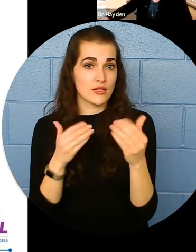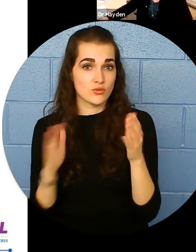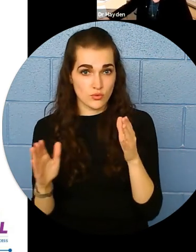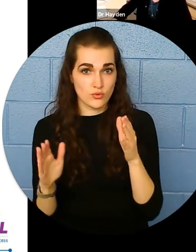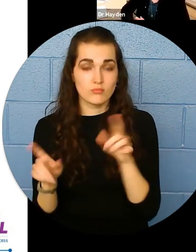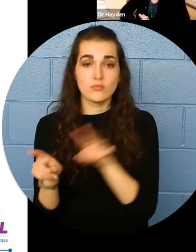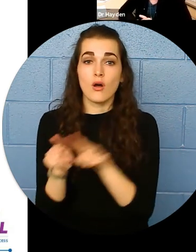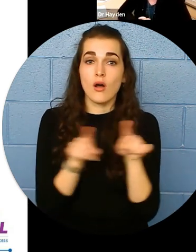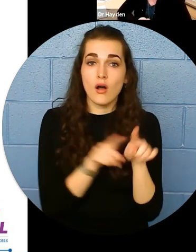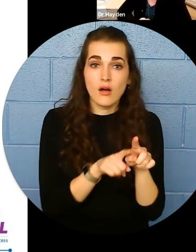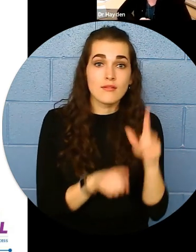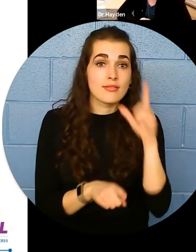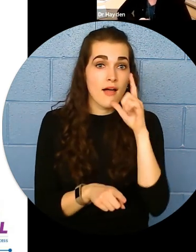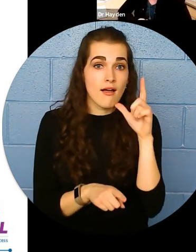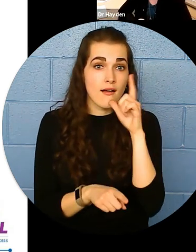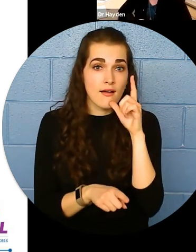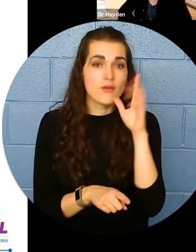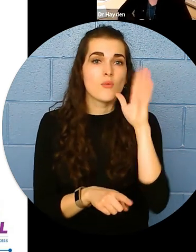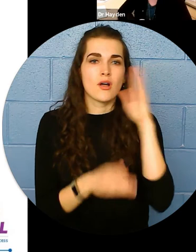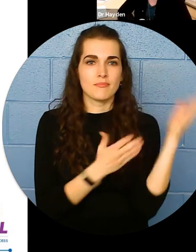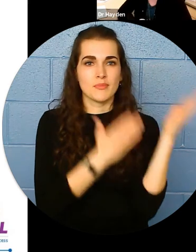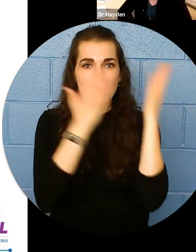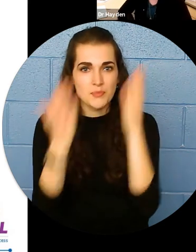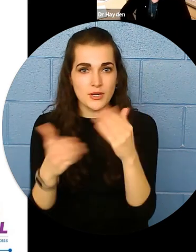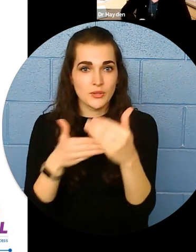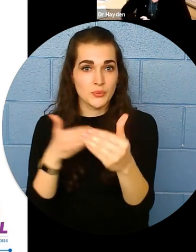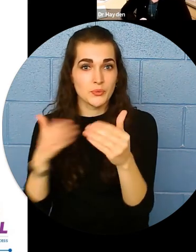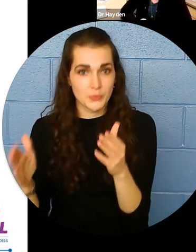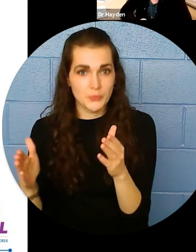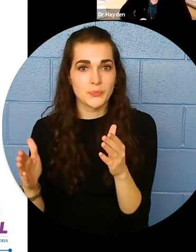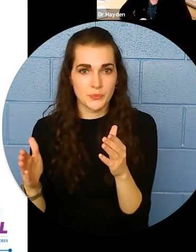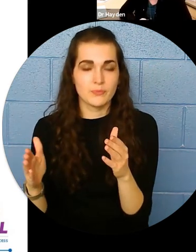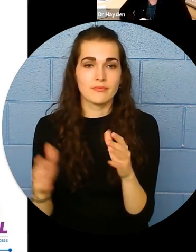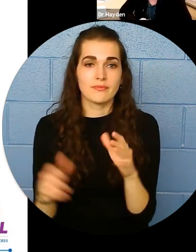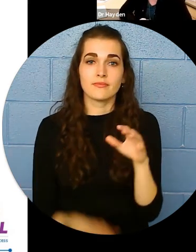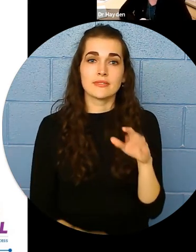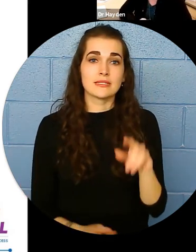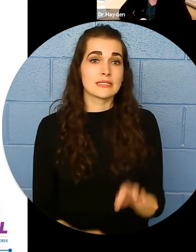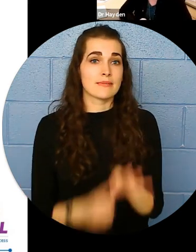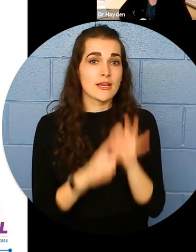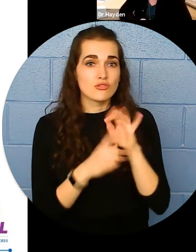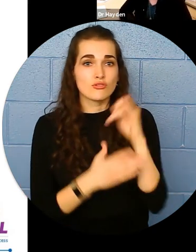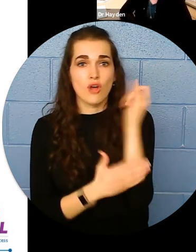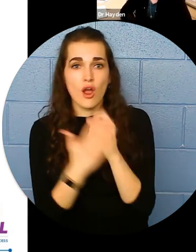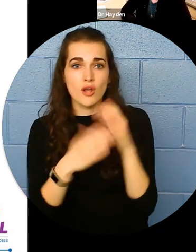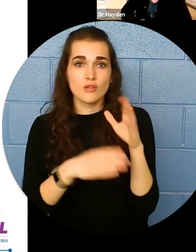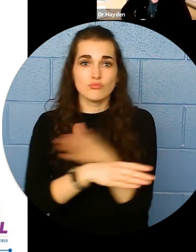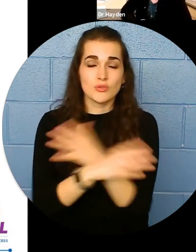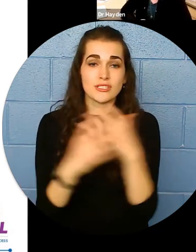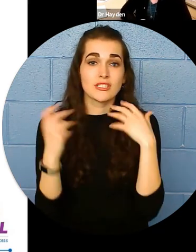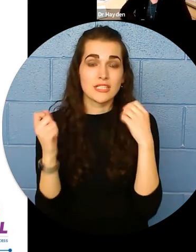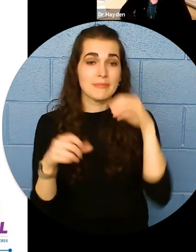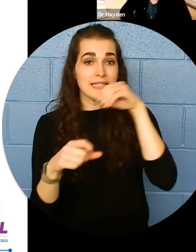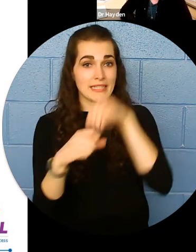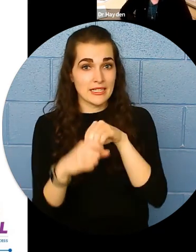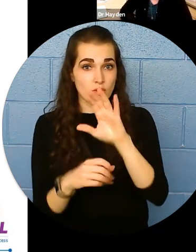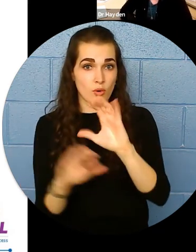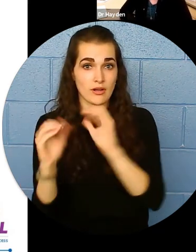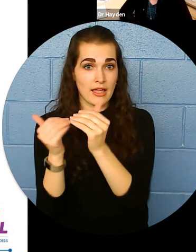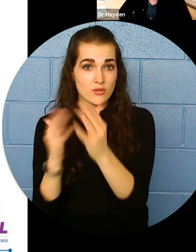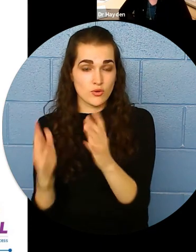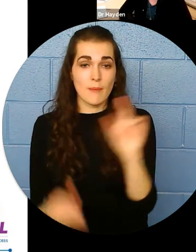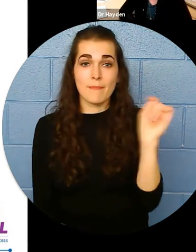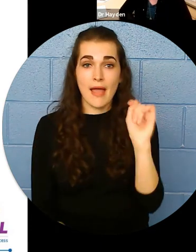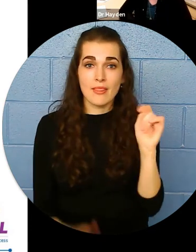And also lunch will be delivered to your room. Encores will be in the classroom. And we will have bathroom